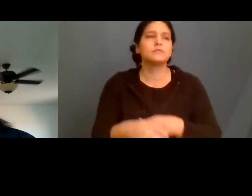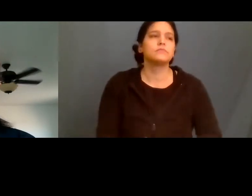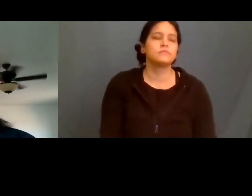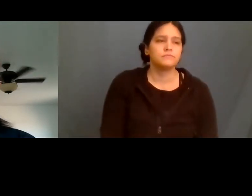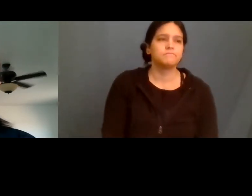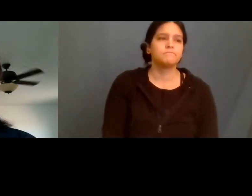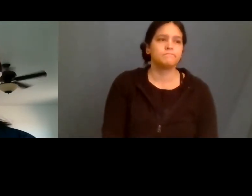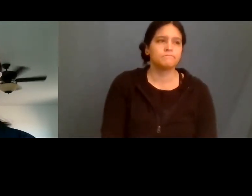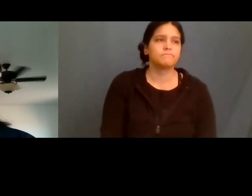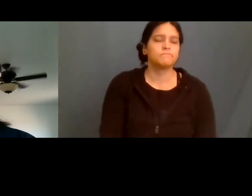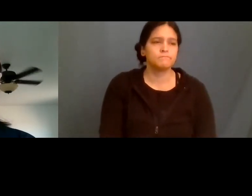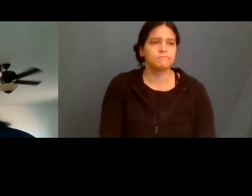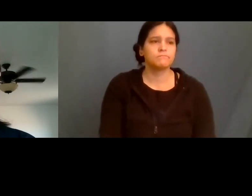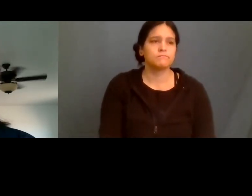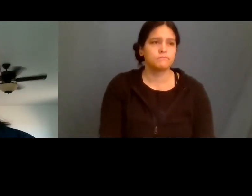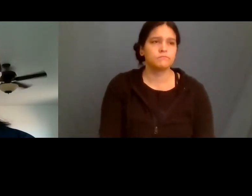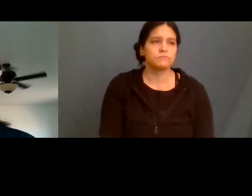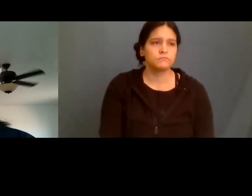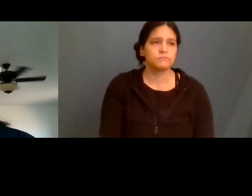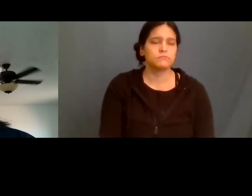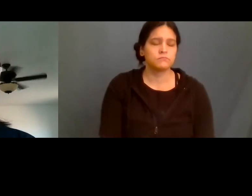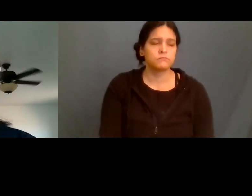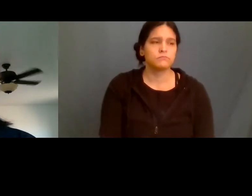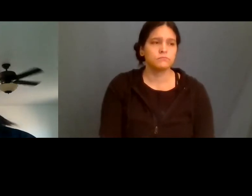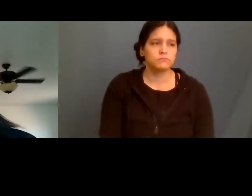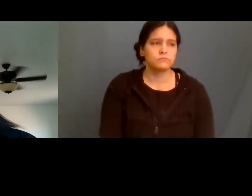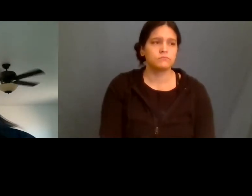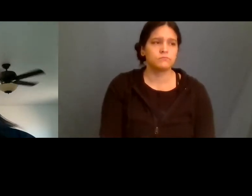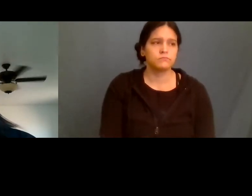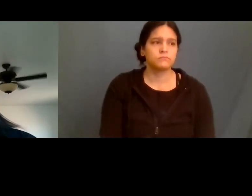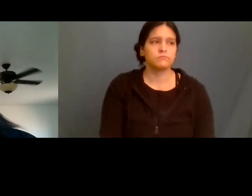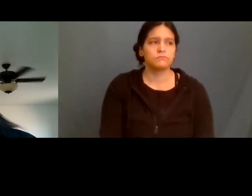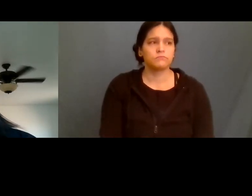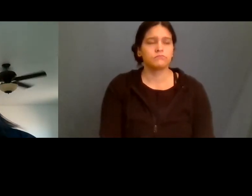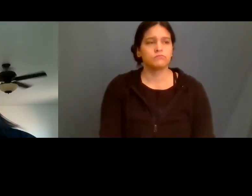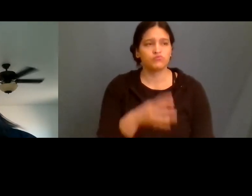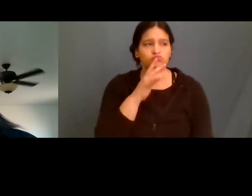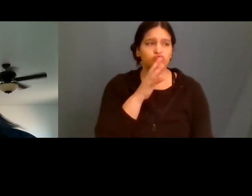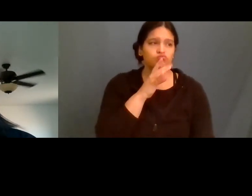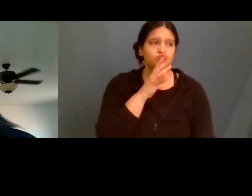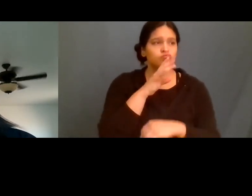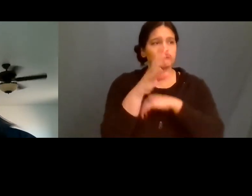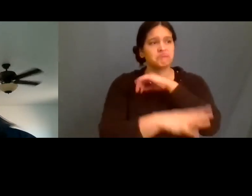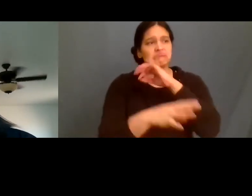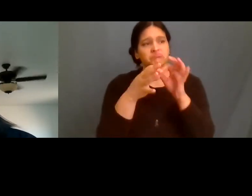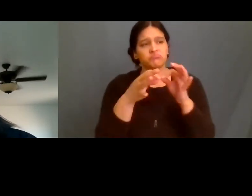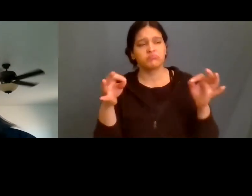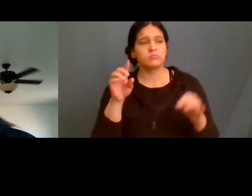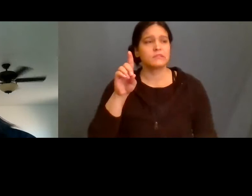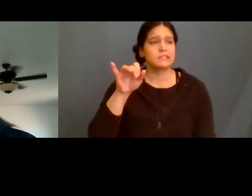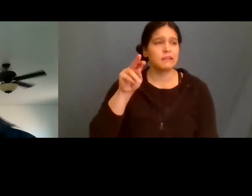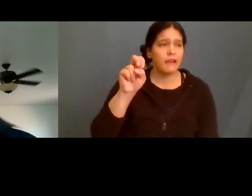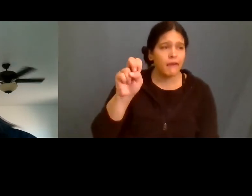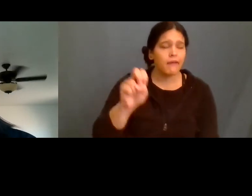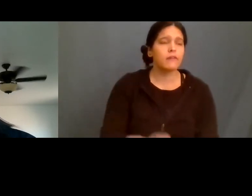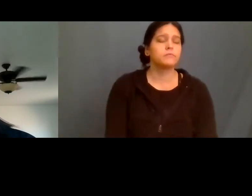a yaha, on dick, you see the end day chato. Kikwado, or you are the deep